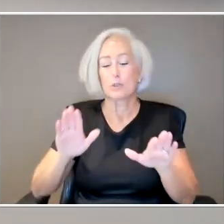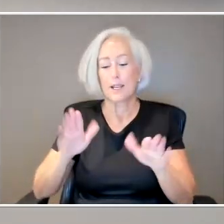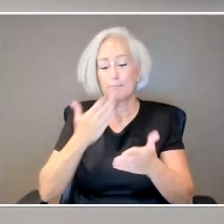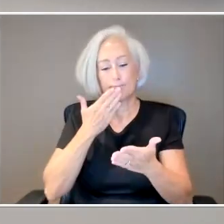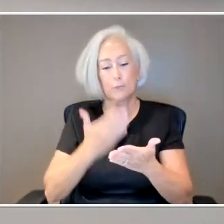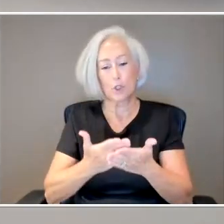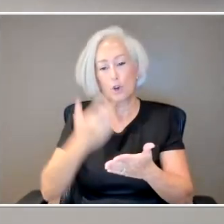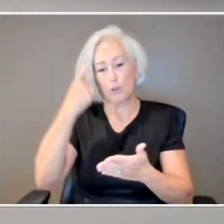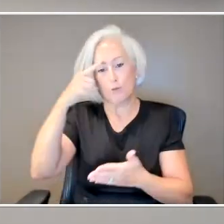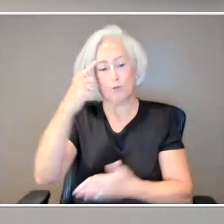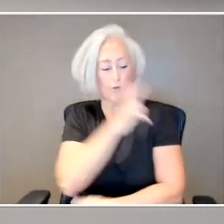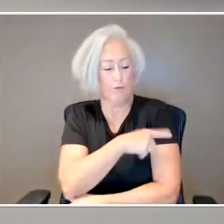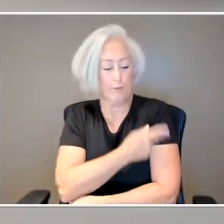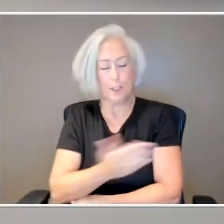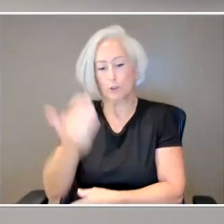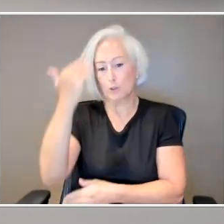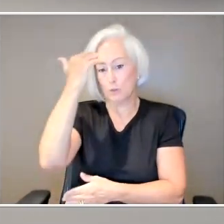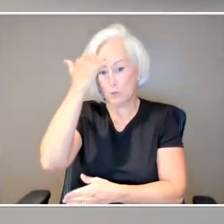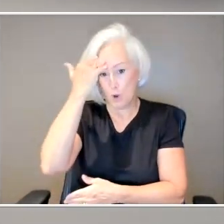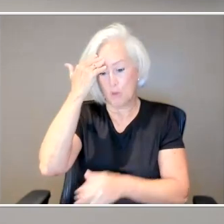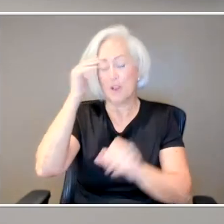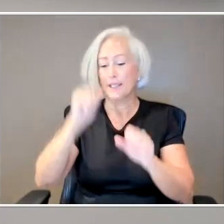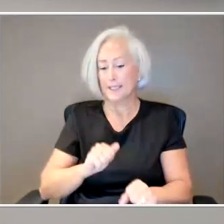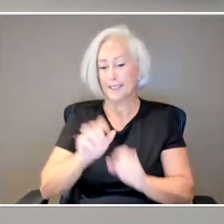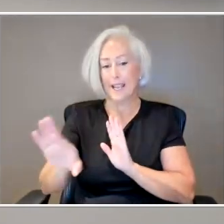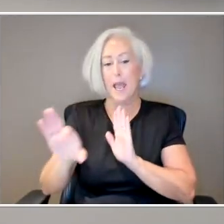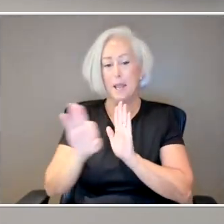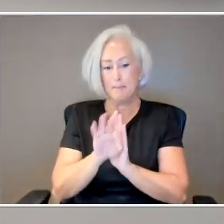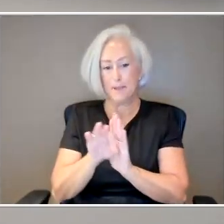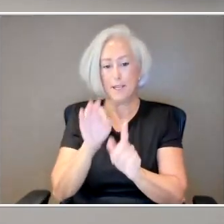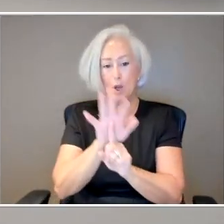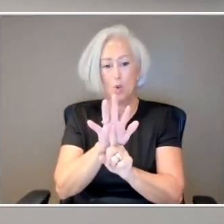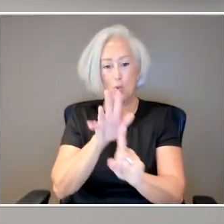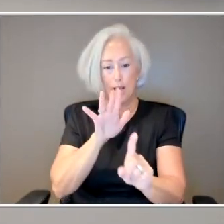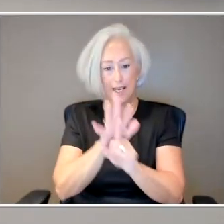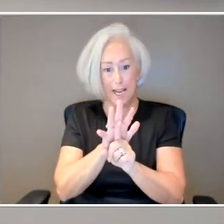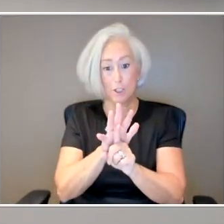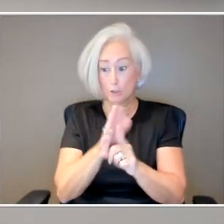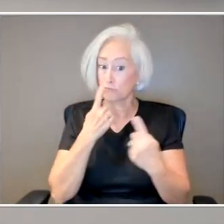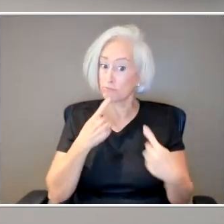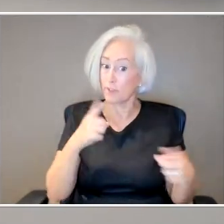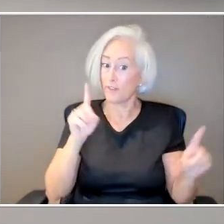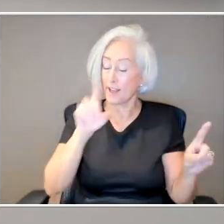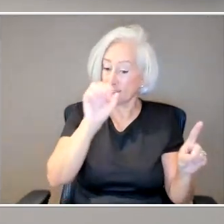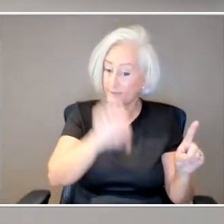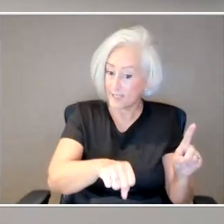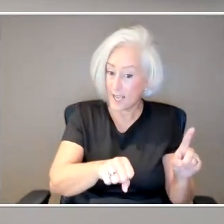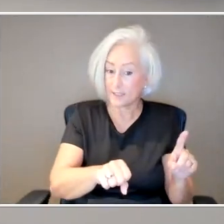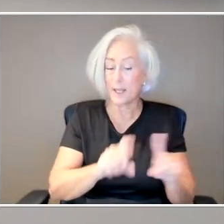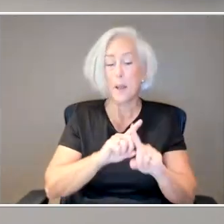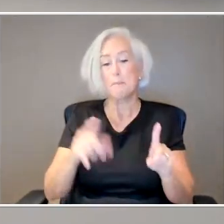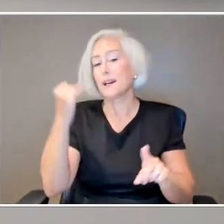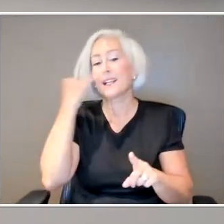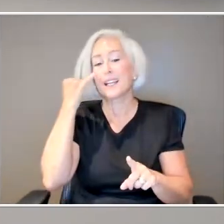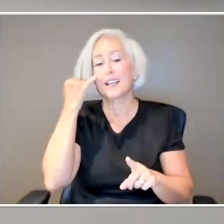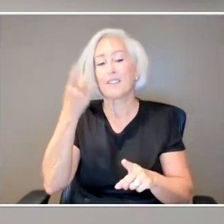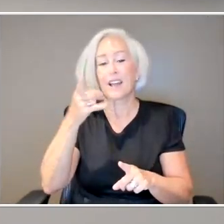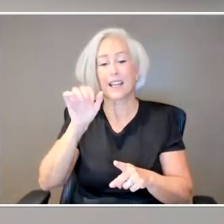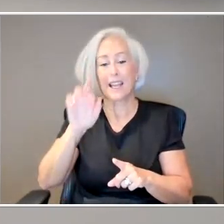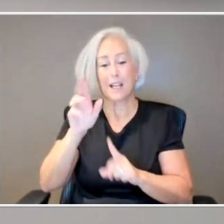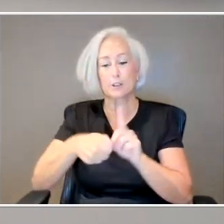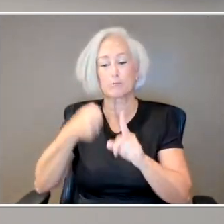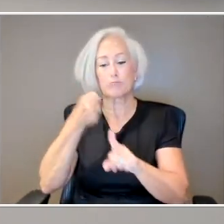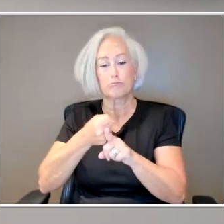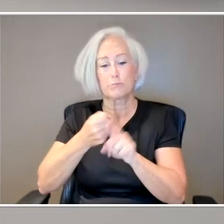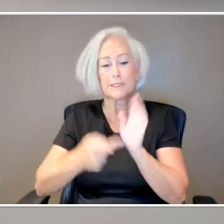know that for prostate cancer, they could choose radiation, which is very effective. But if the cancer comes back, there are many, many options for